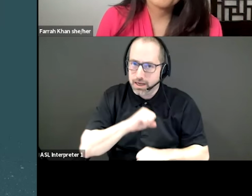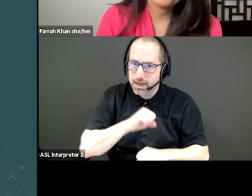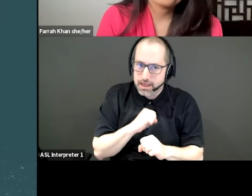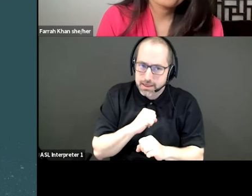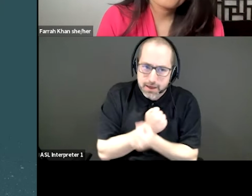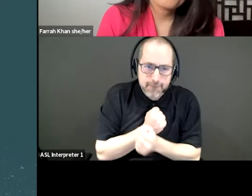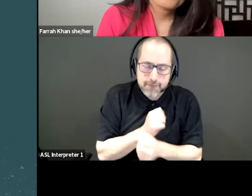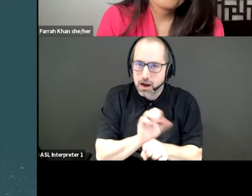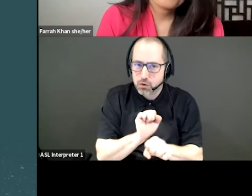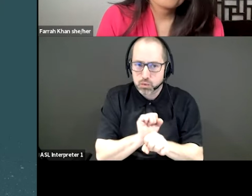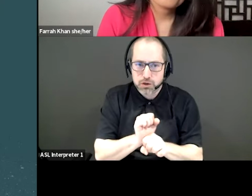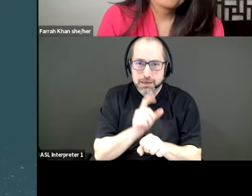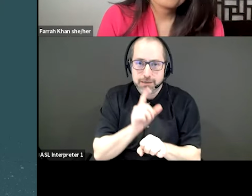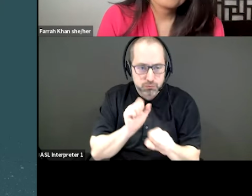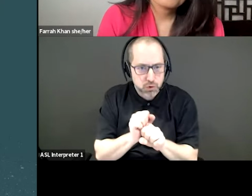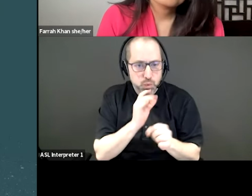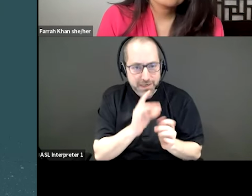Act.